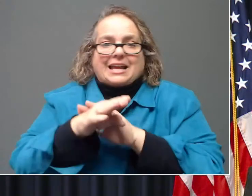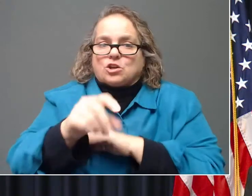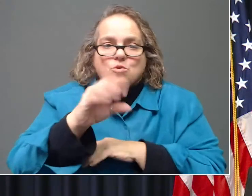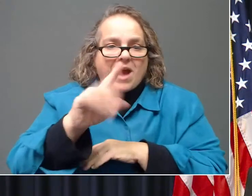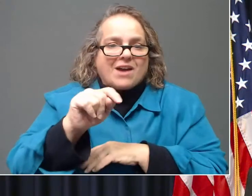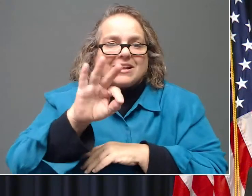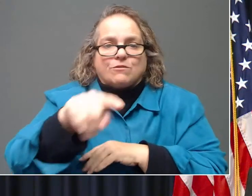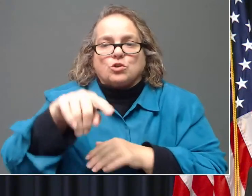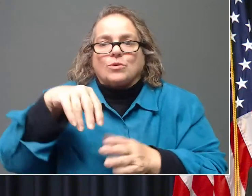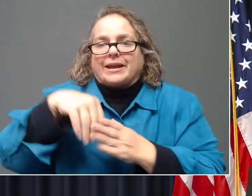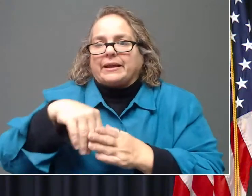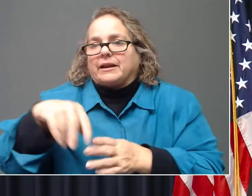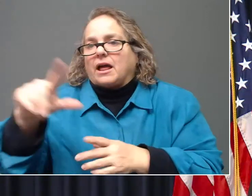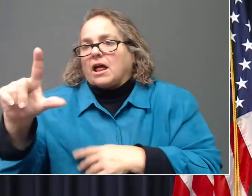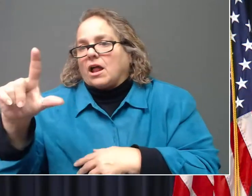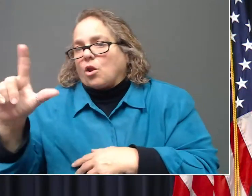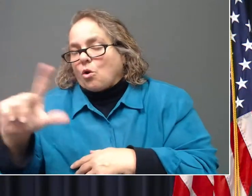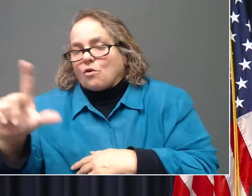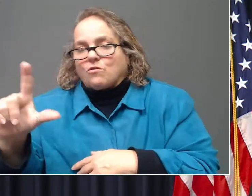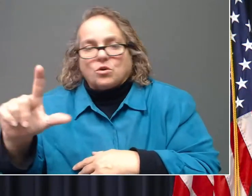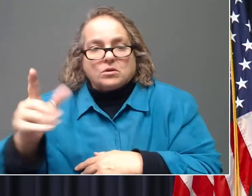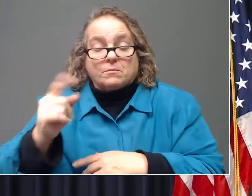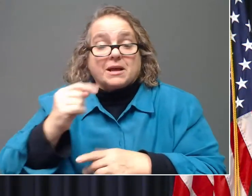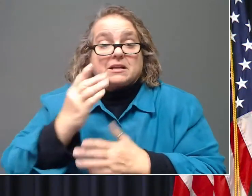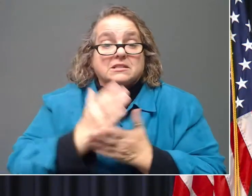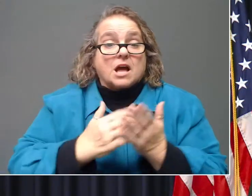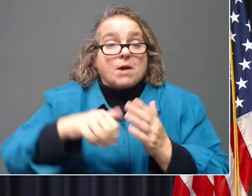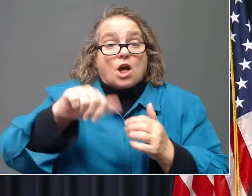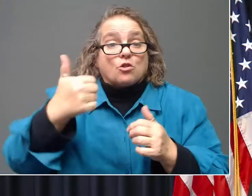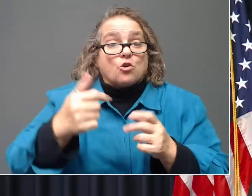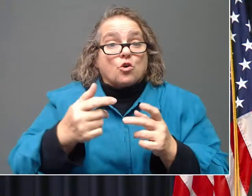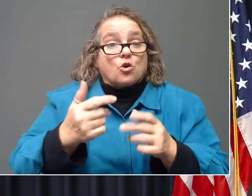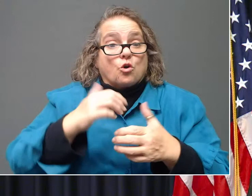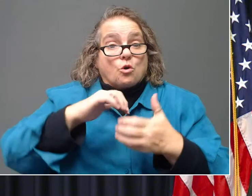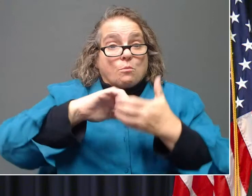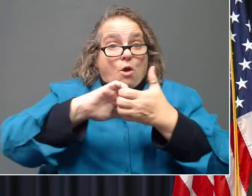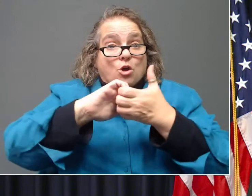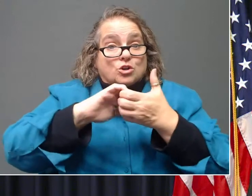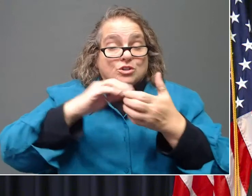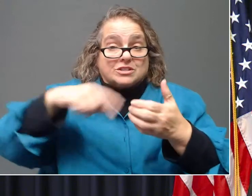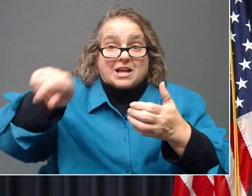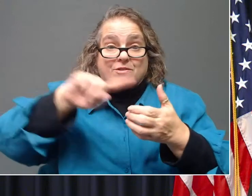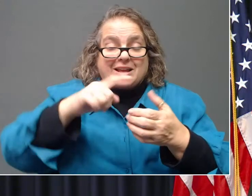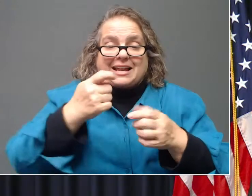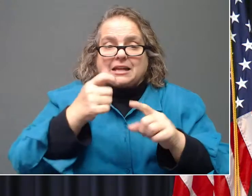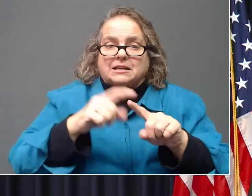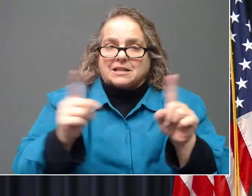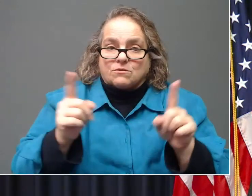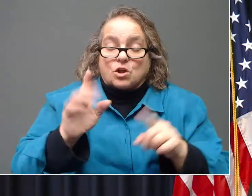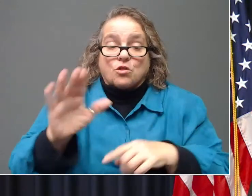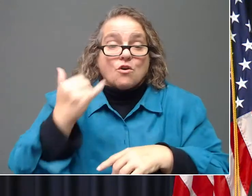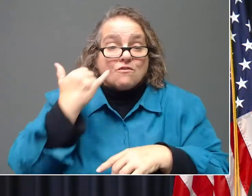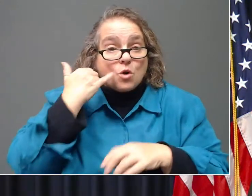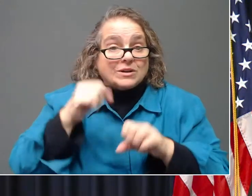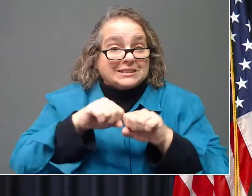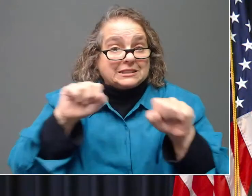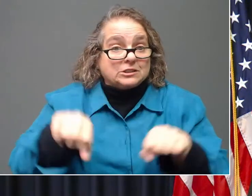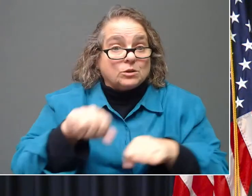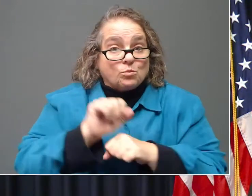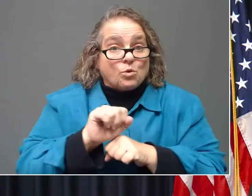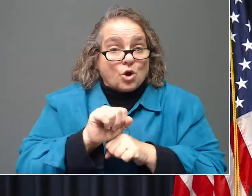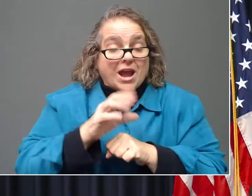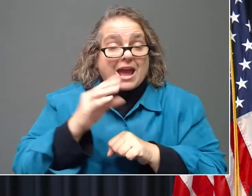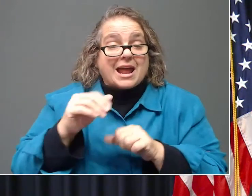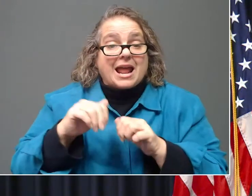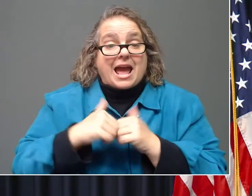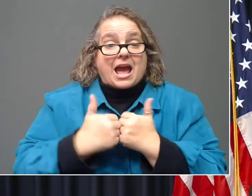Now, some of our other partners that are out there, they're a little bit different in the way that their phone systems work and in the way that they are